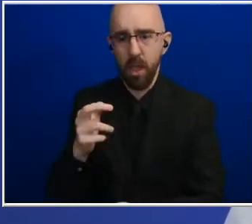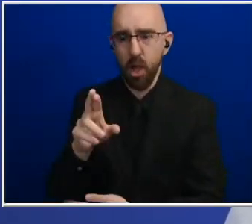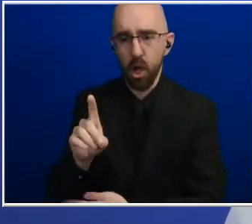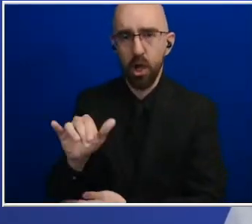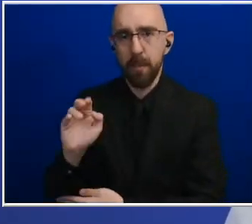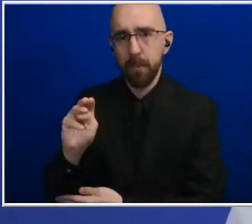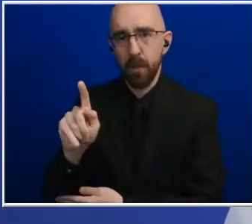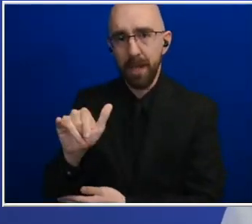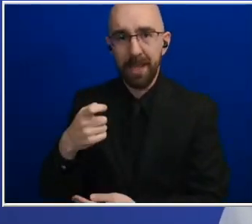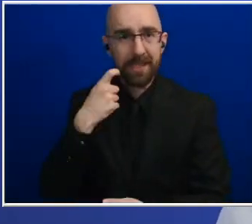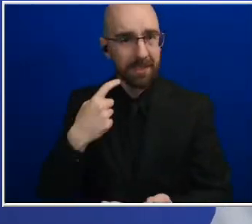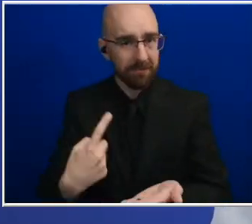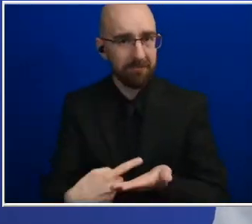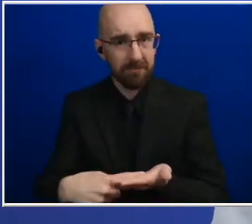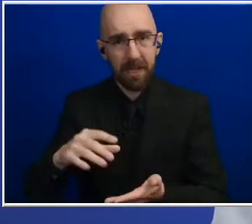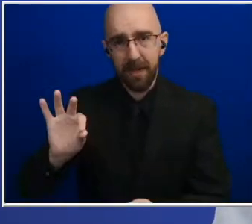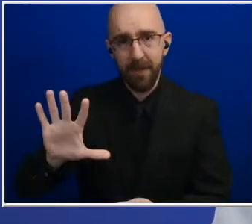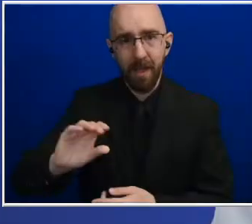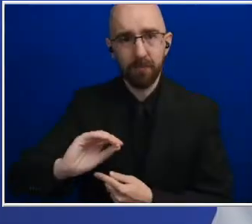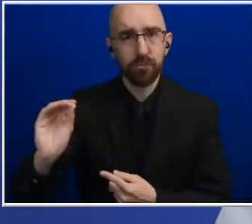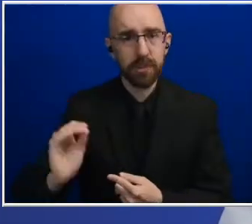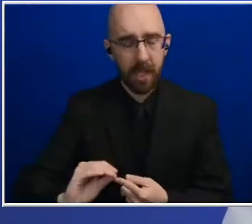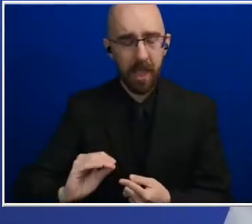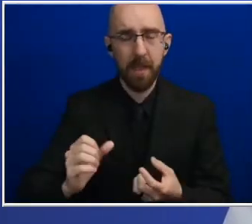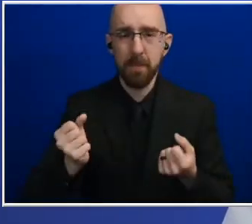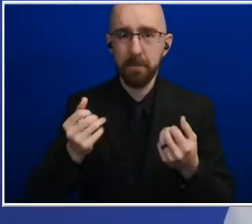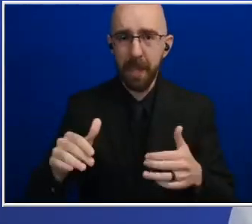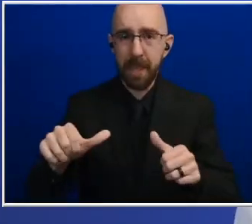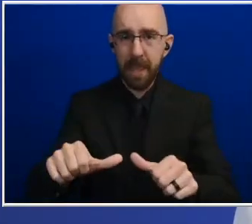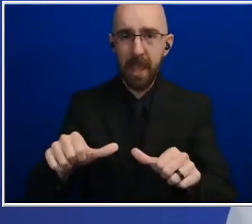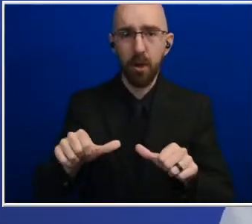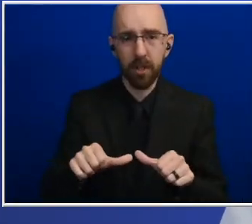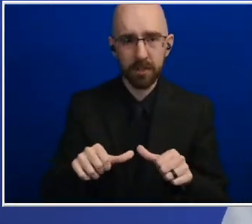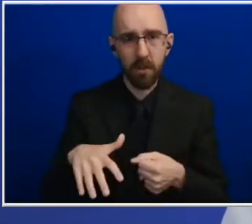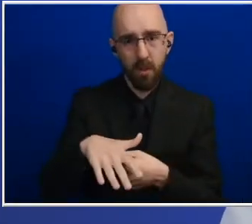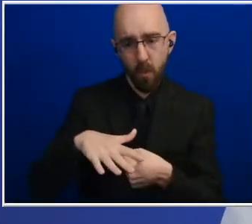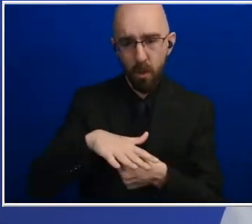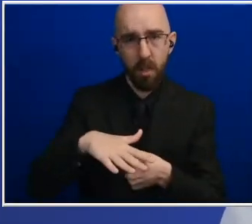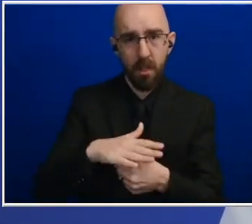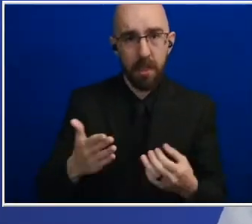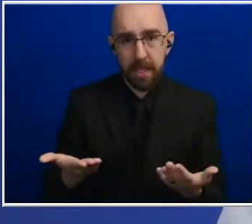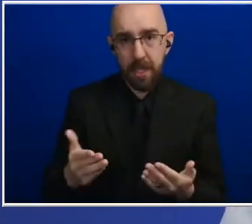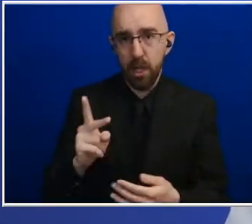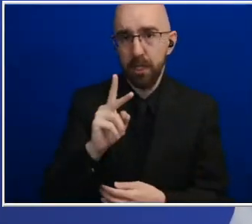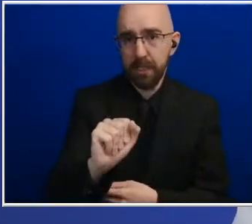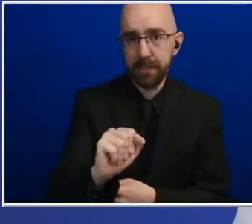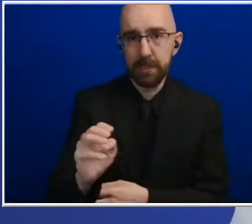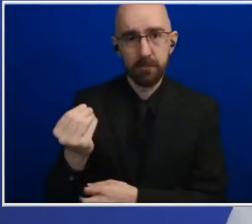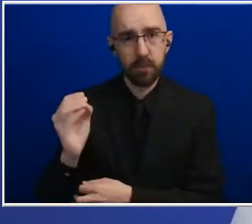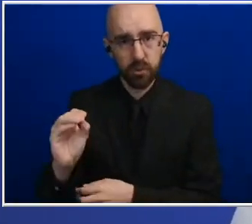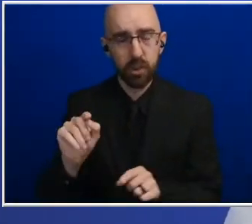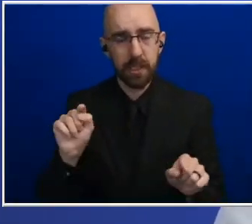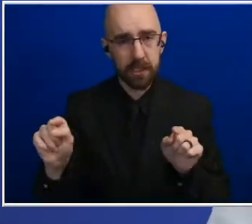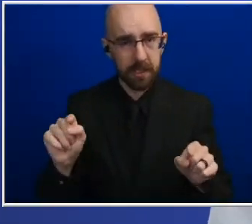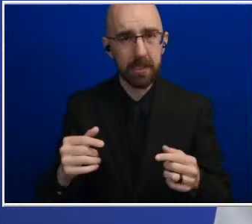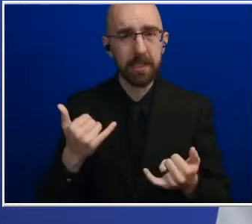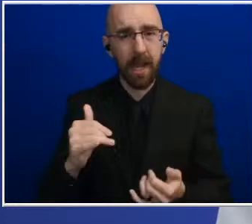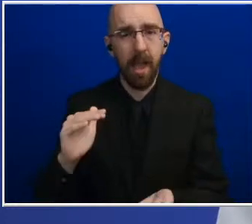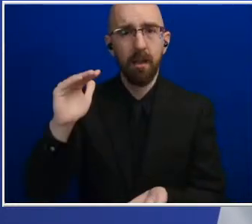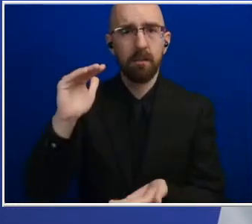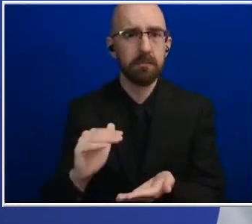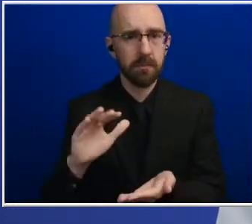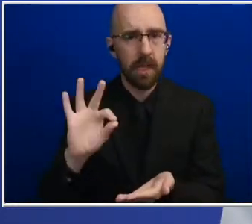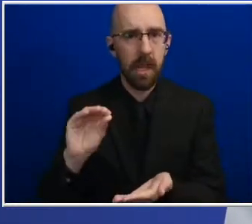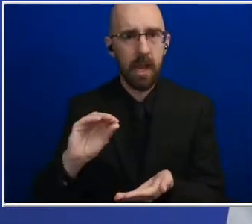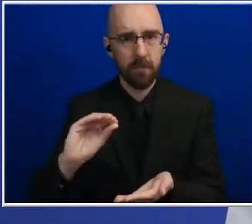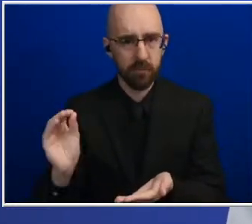that 95%. Many areas locally here in Kansas and Missouri are down to 90%. But many areas